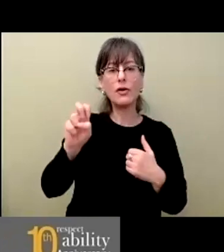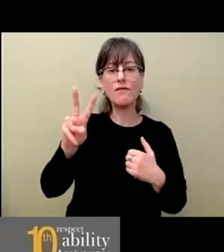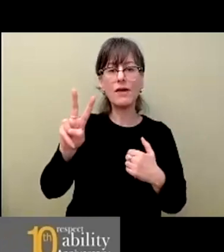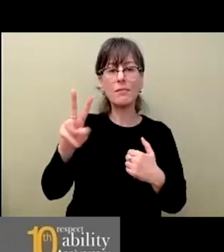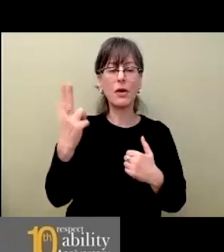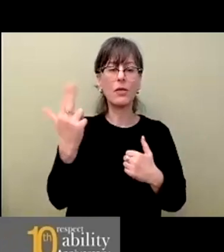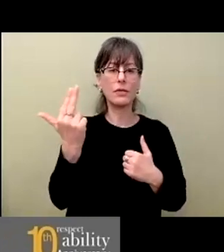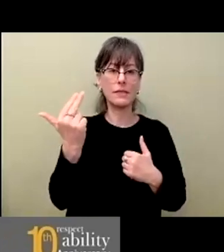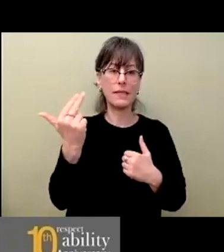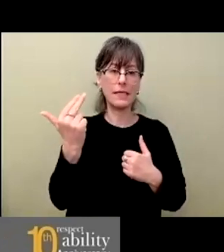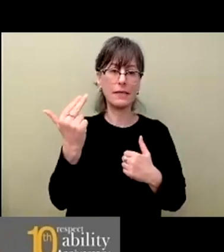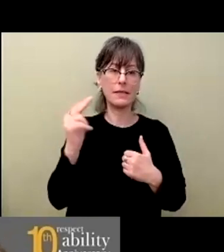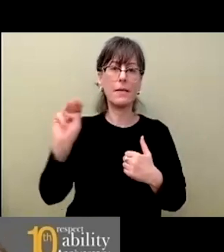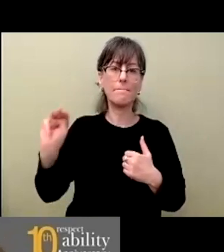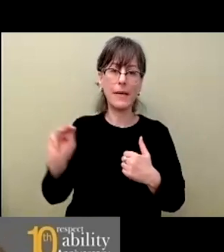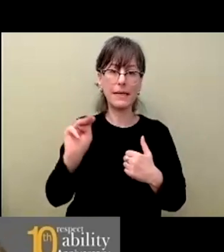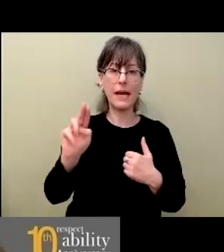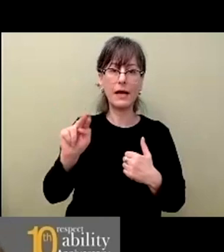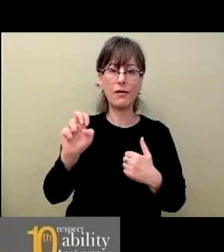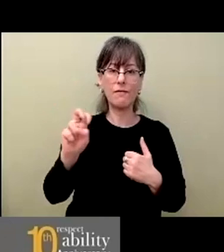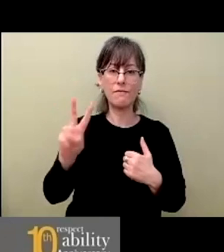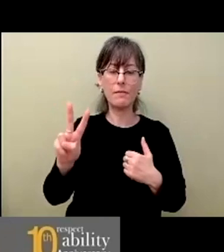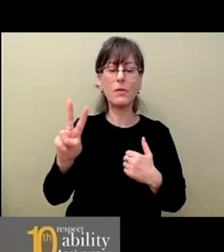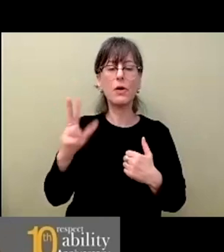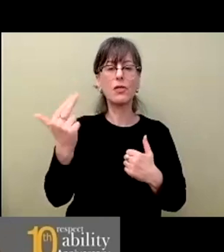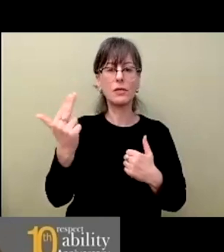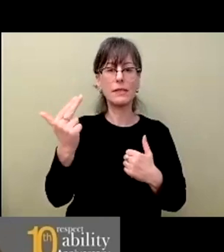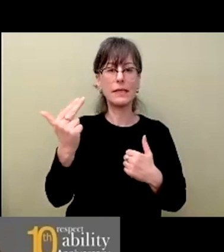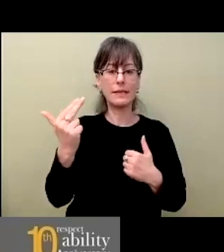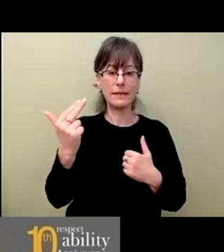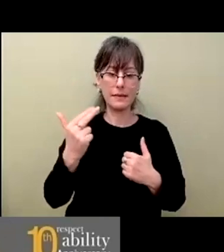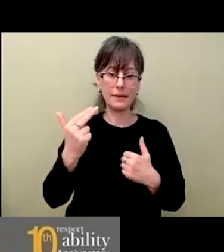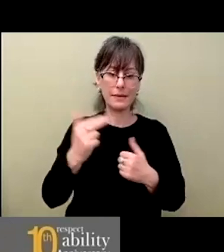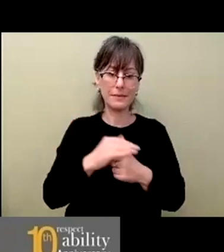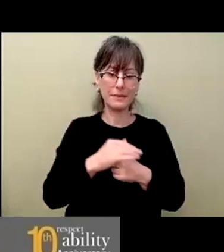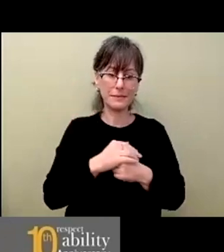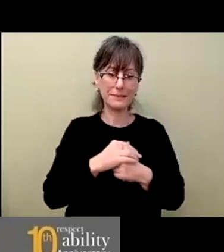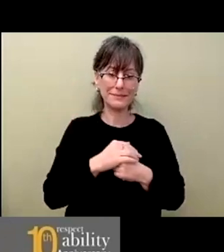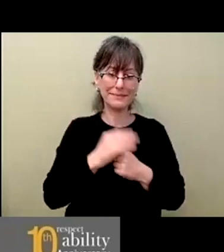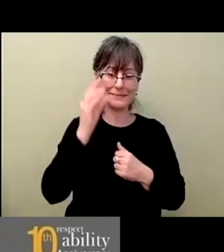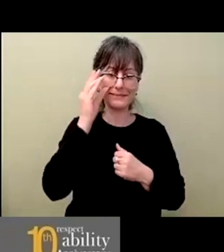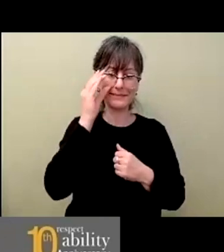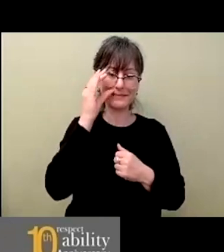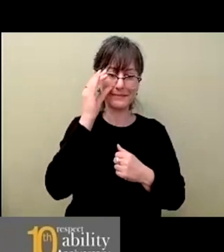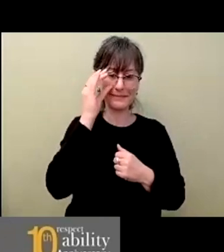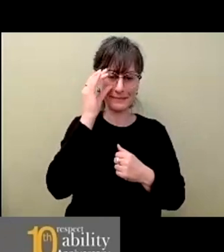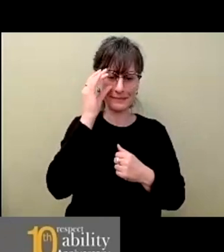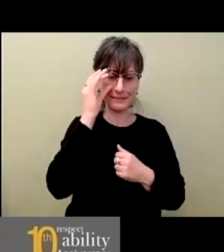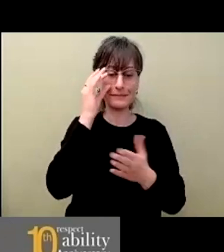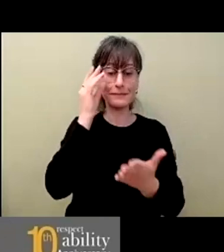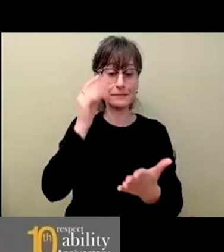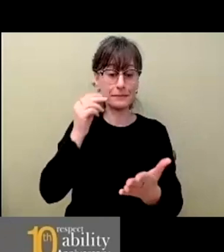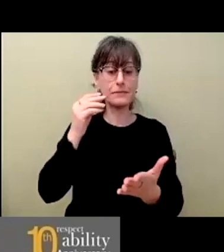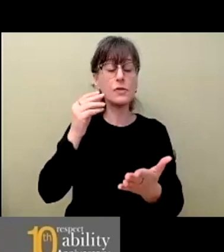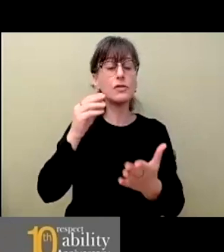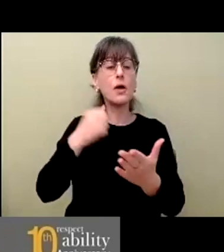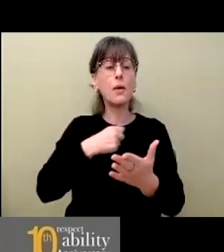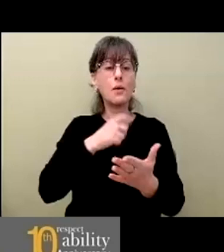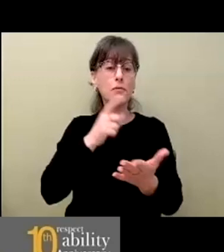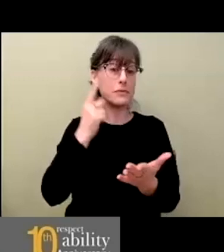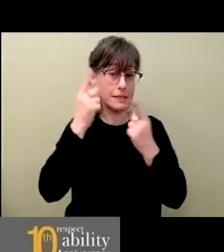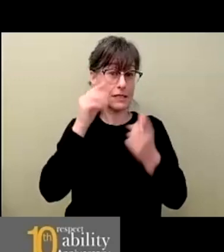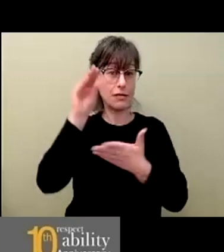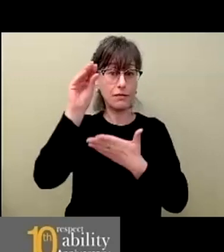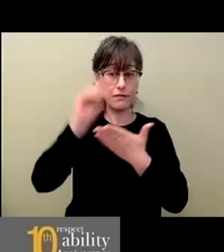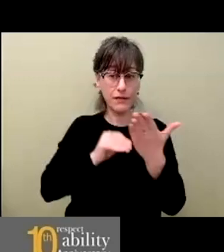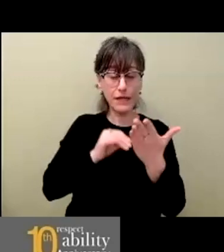Monday, November 13th. So yeah, be sure to make sure you're thinking about filling in one of those